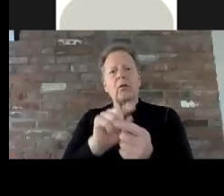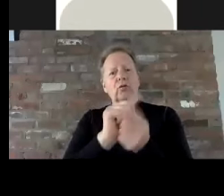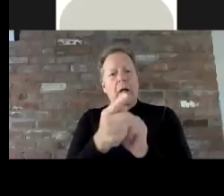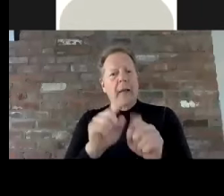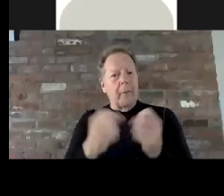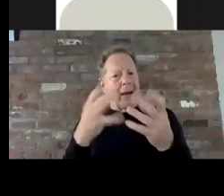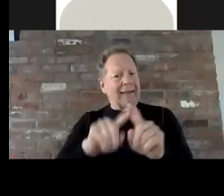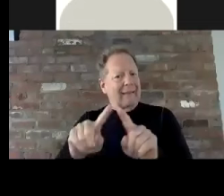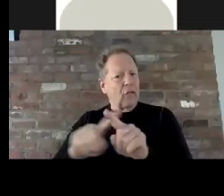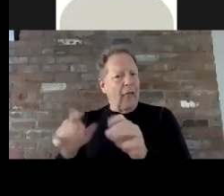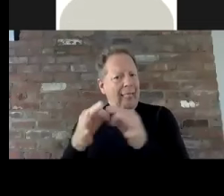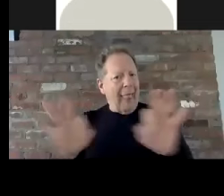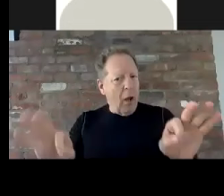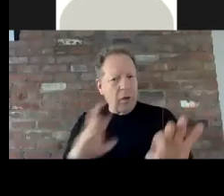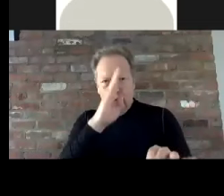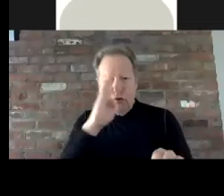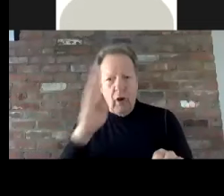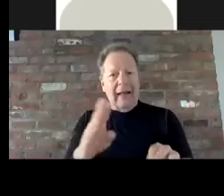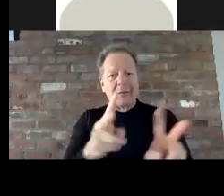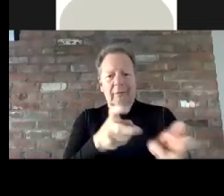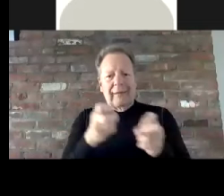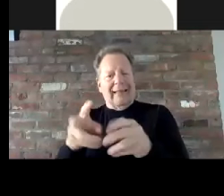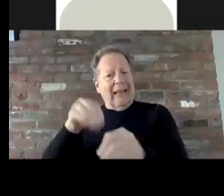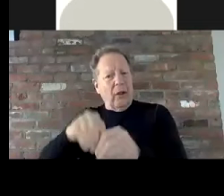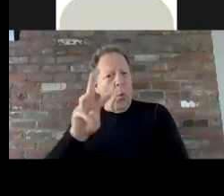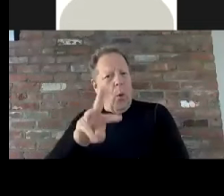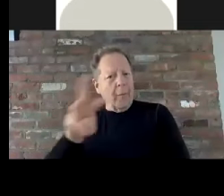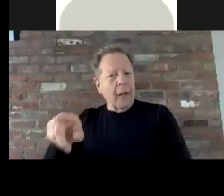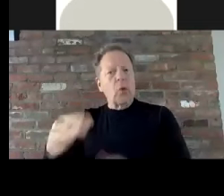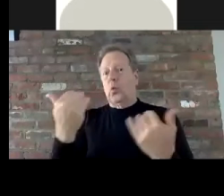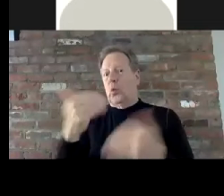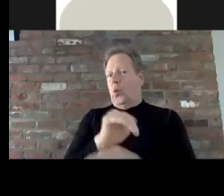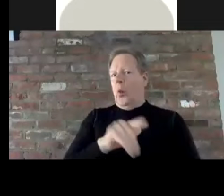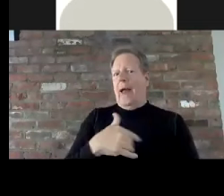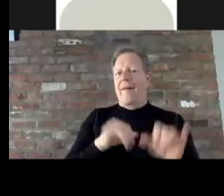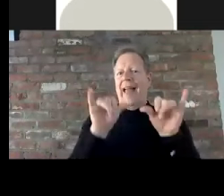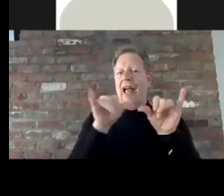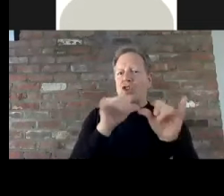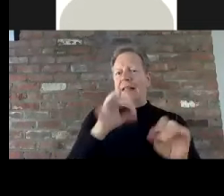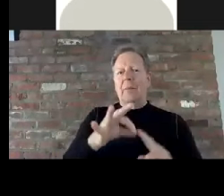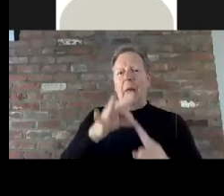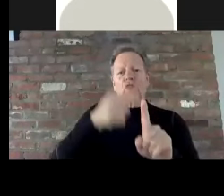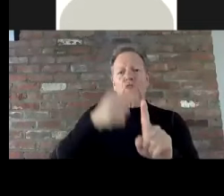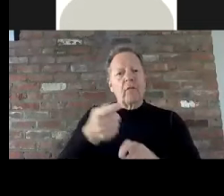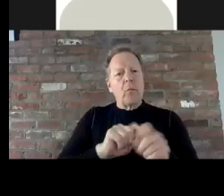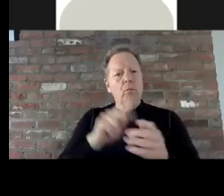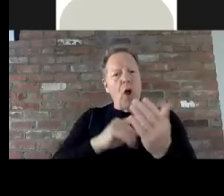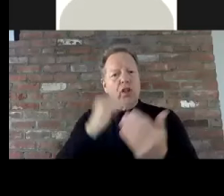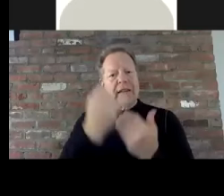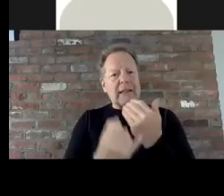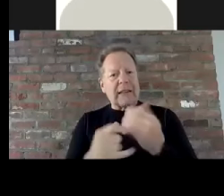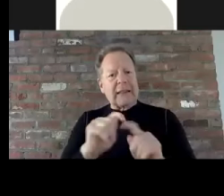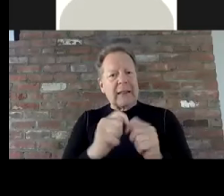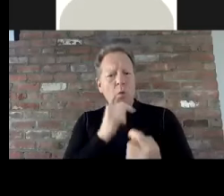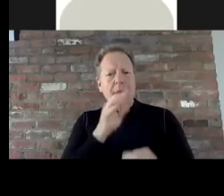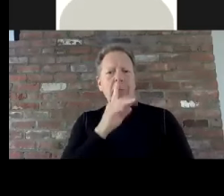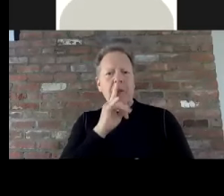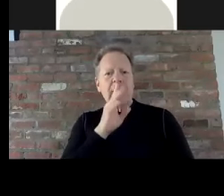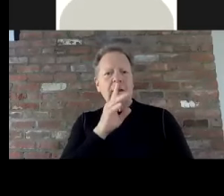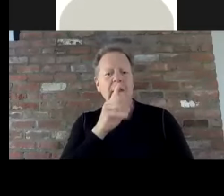many different languages directly into the website. And tonight we have engineers and specialists from our project team who speak Spanish. We